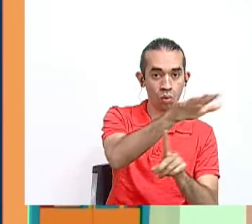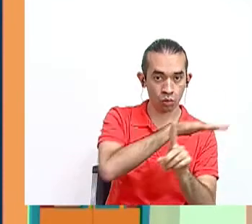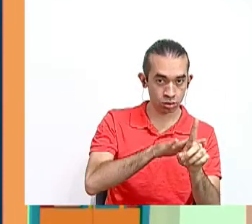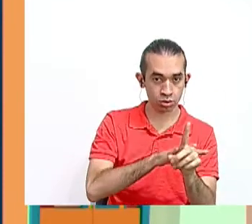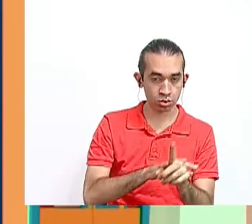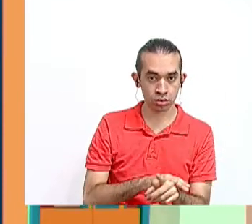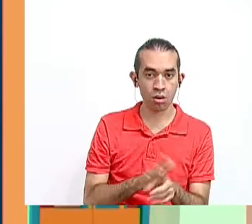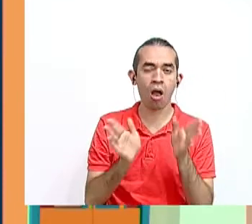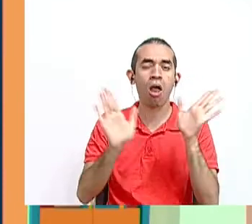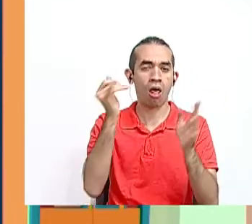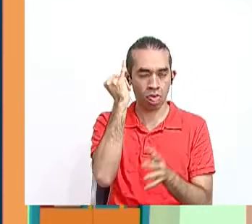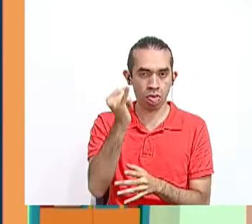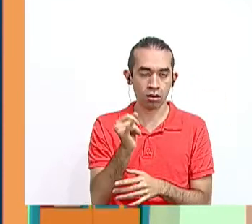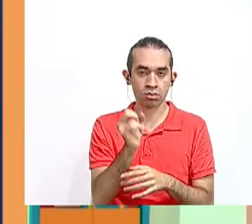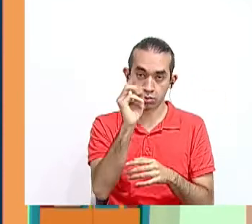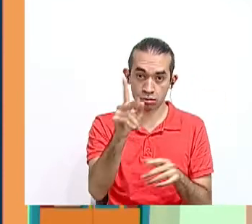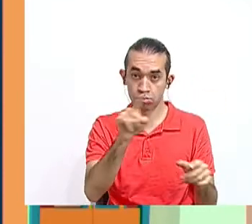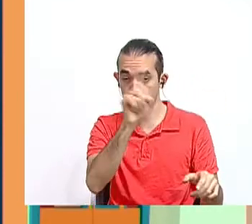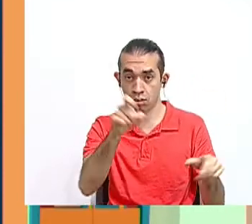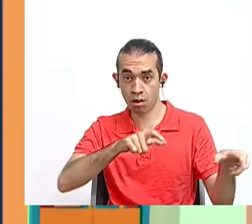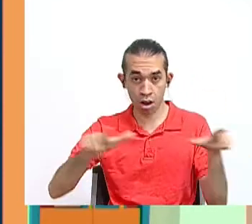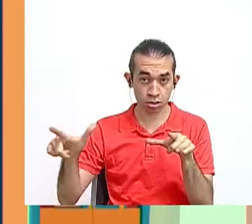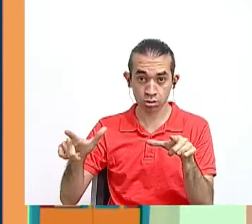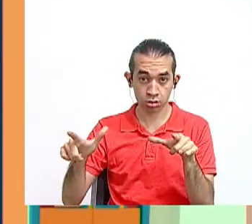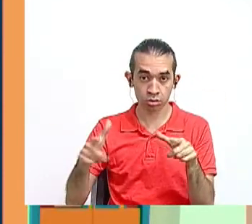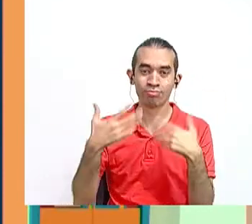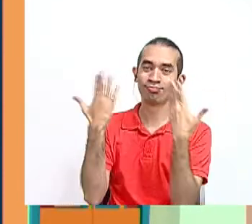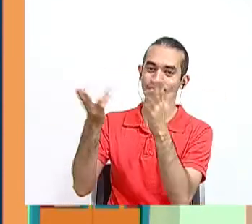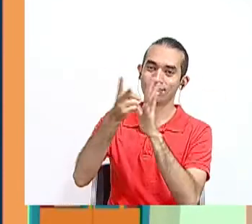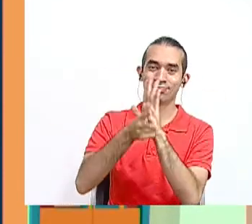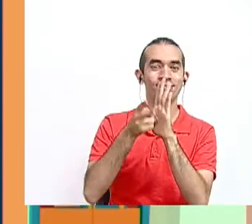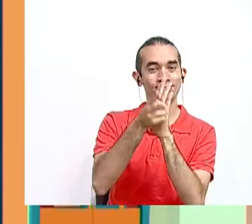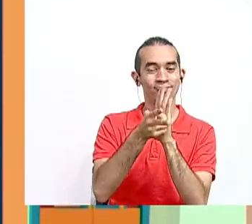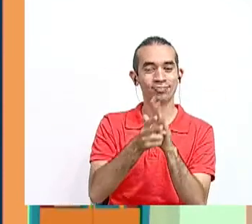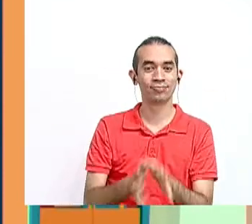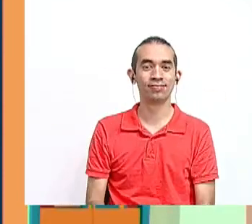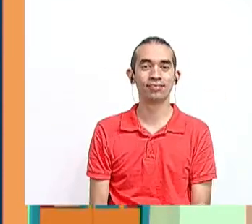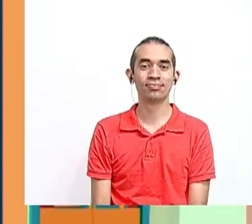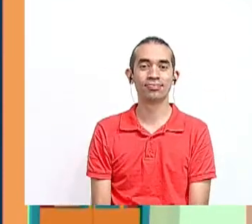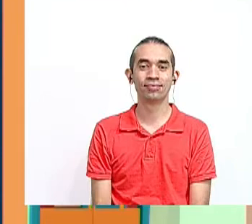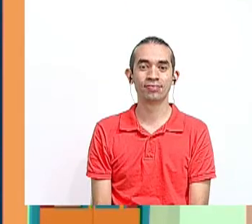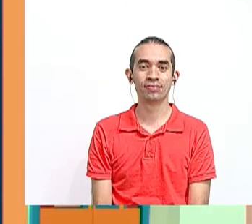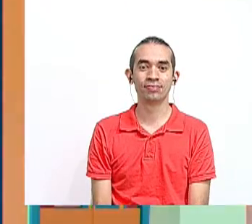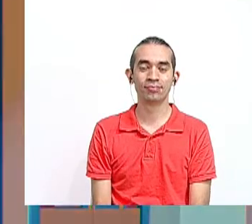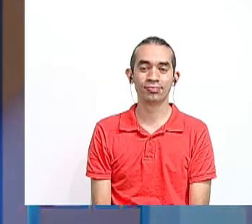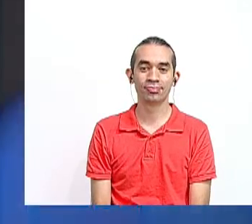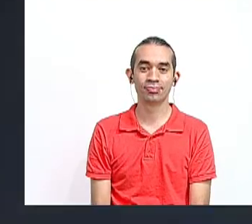idea, okay? Are you ready? Let's watch the video.